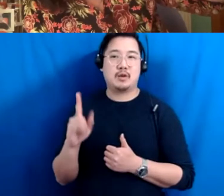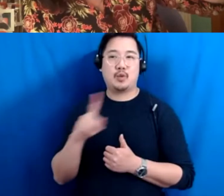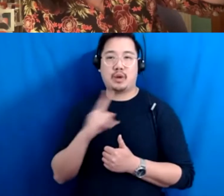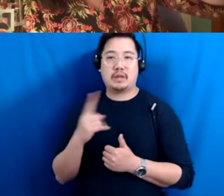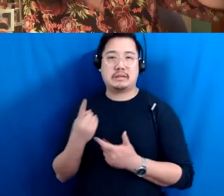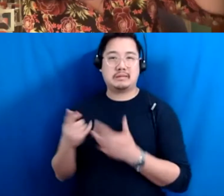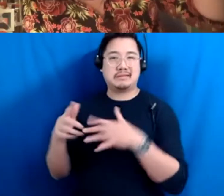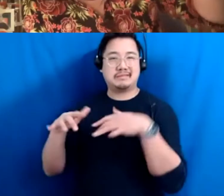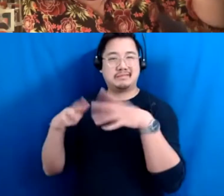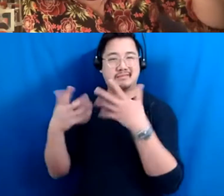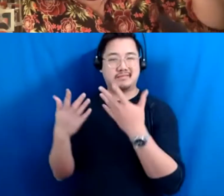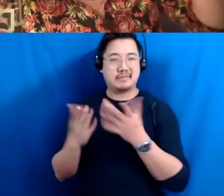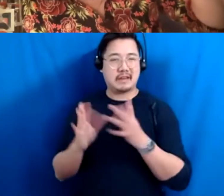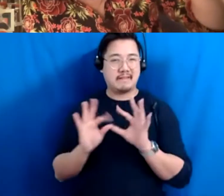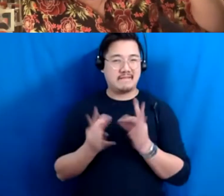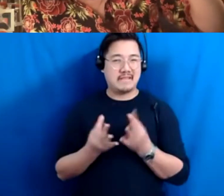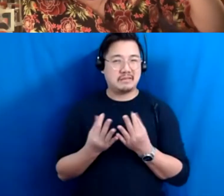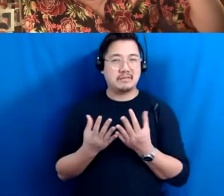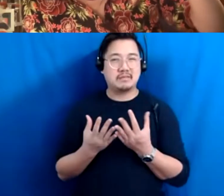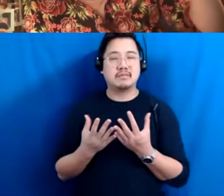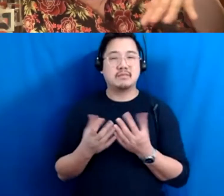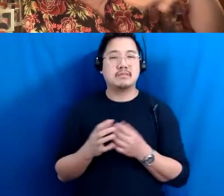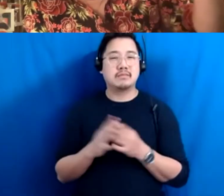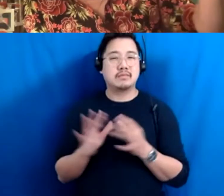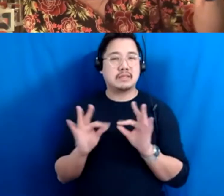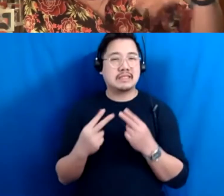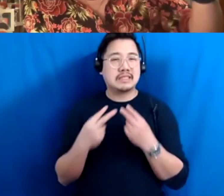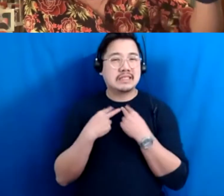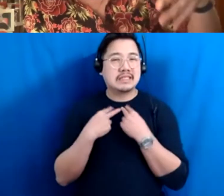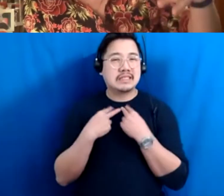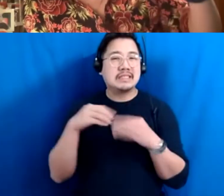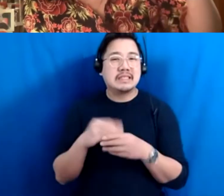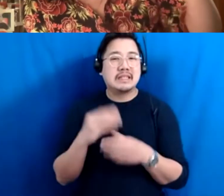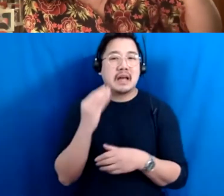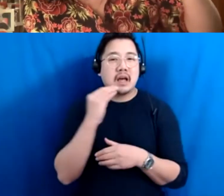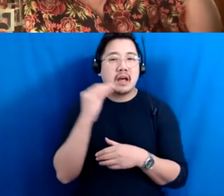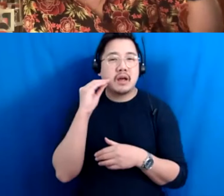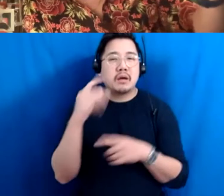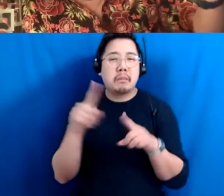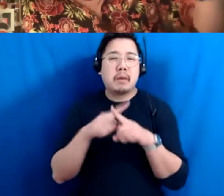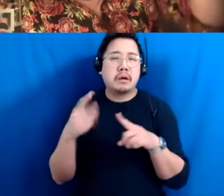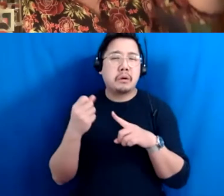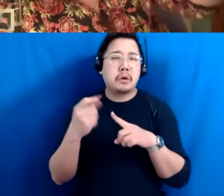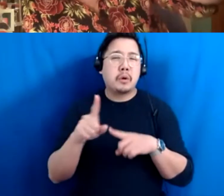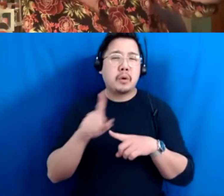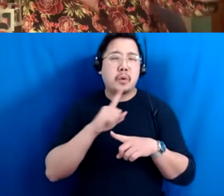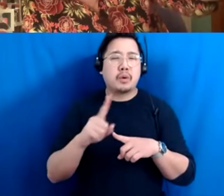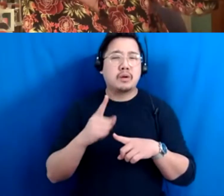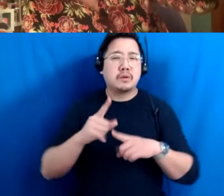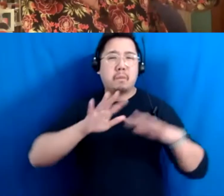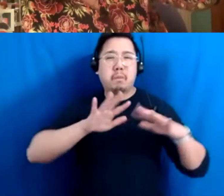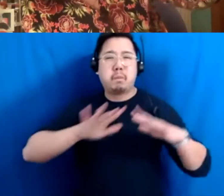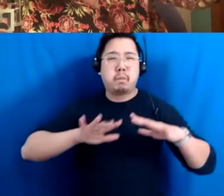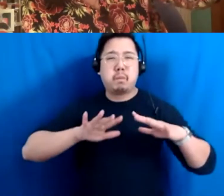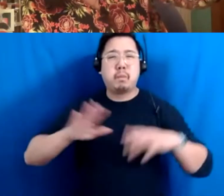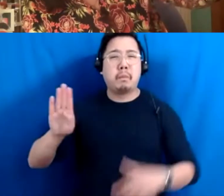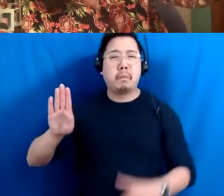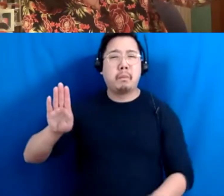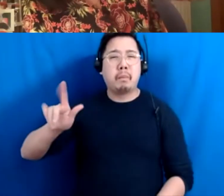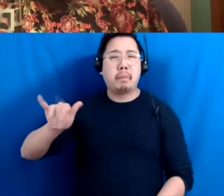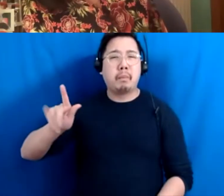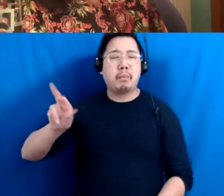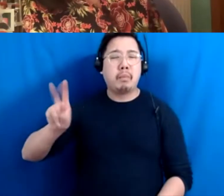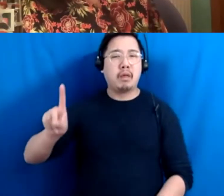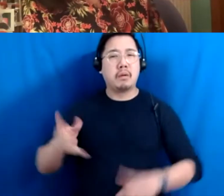the family is stuck in the house for millions of blizzards, but they have to go milk the cow, and they have